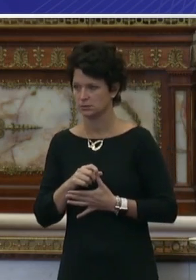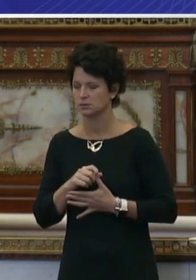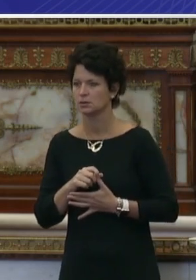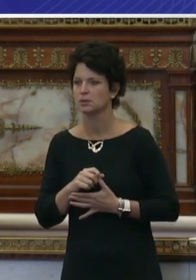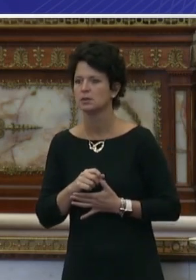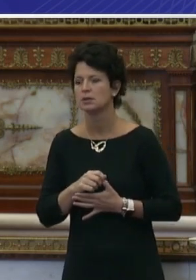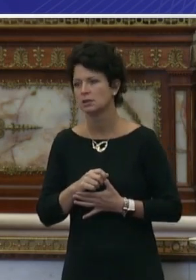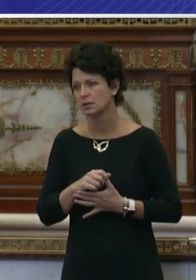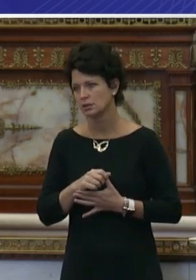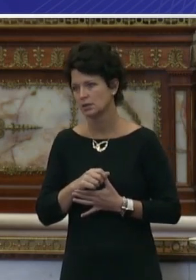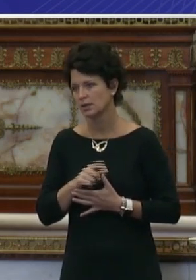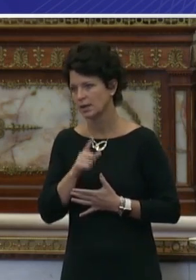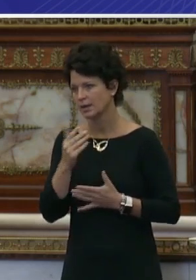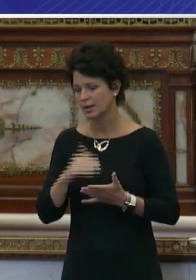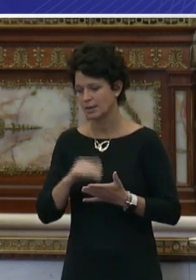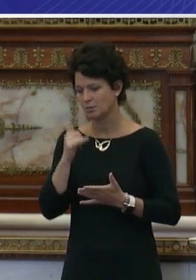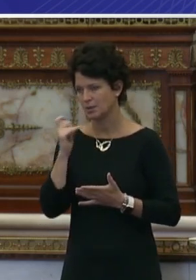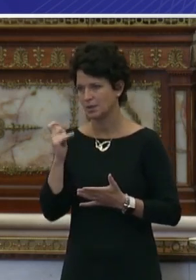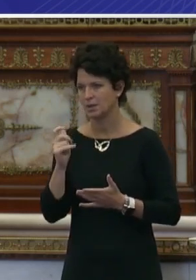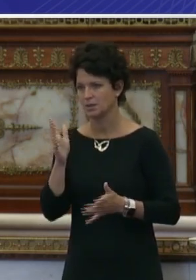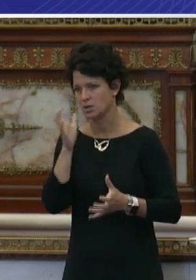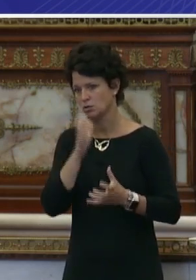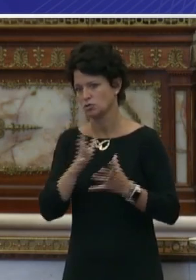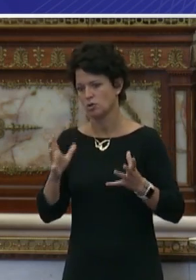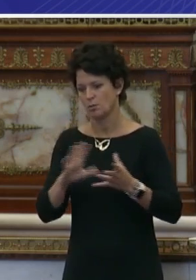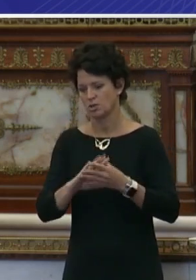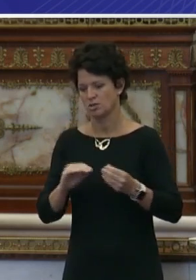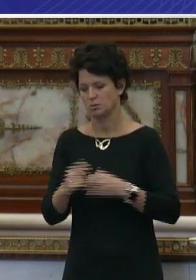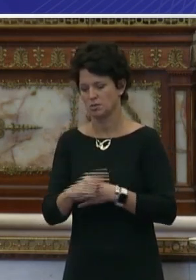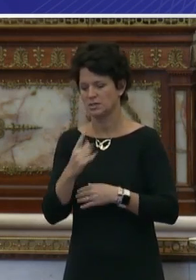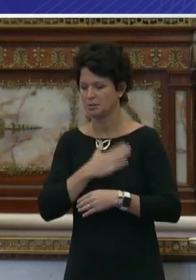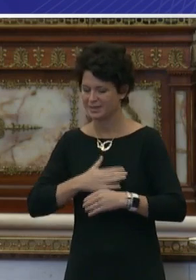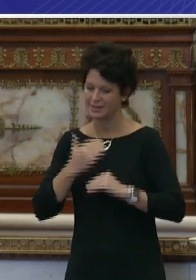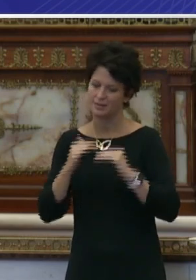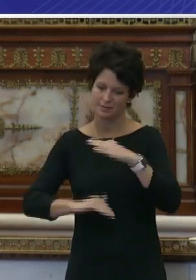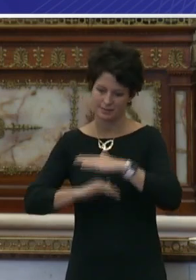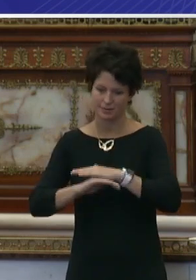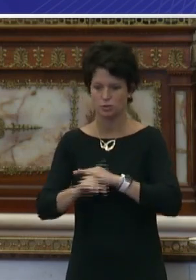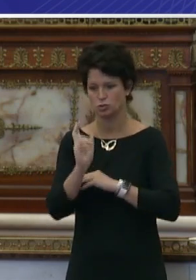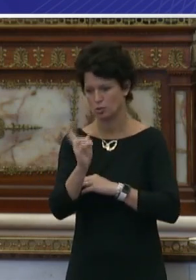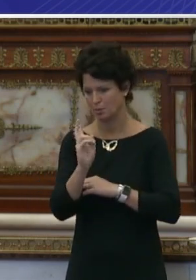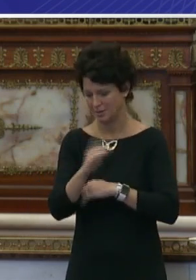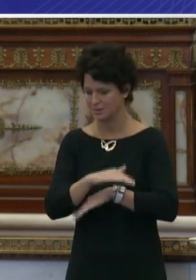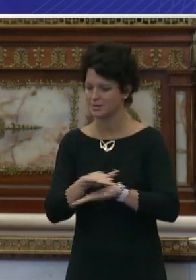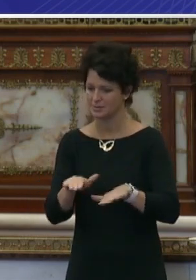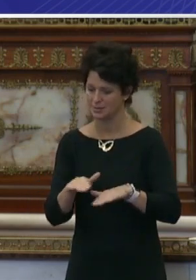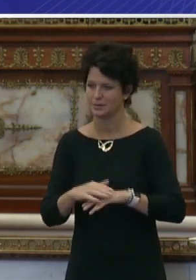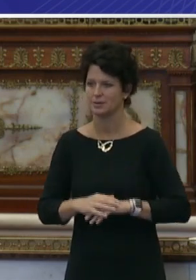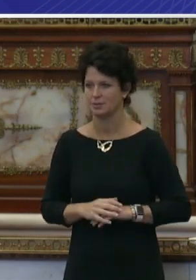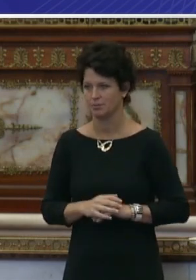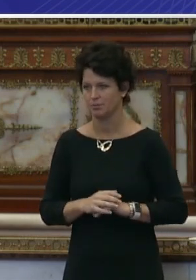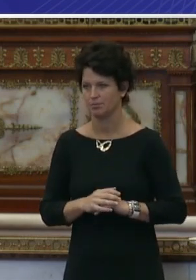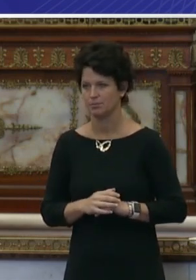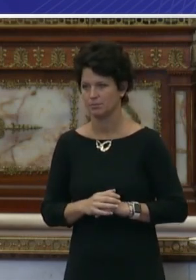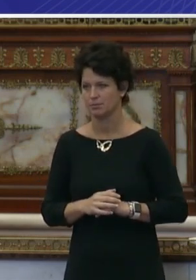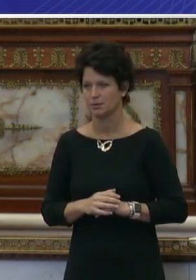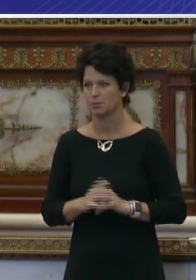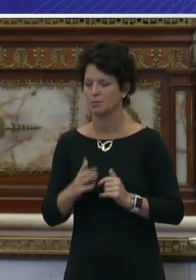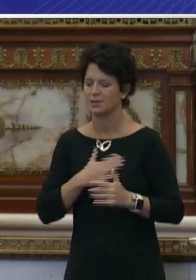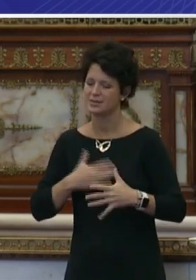And again, because we're hearing so much testimony today, we were asking folks to limit it to 2 minutes. So if you could maybe